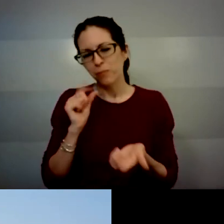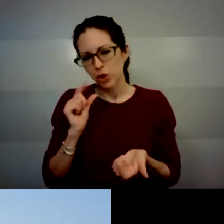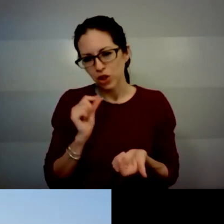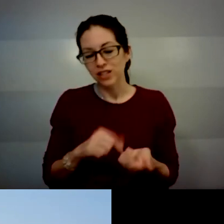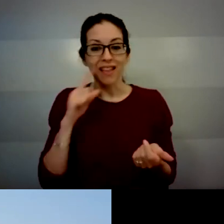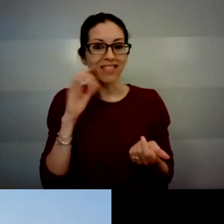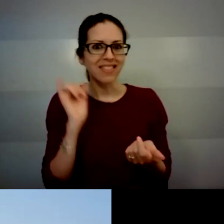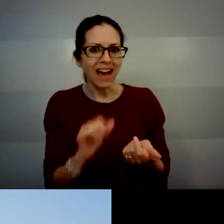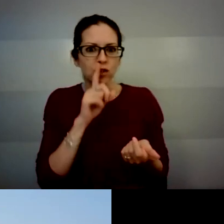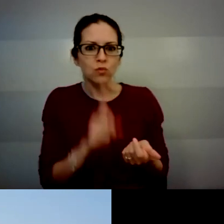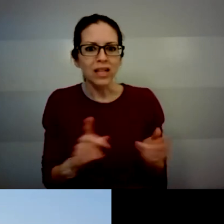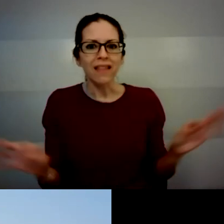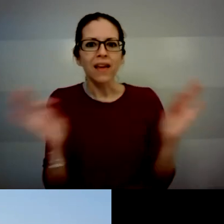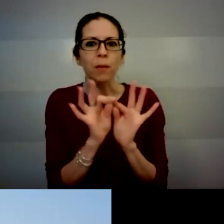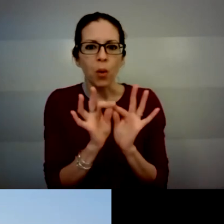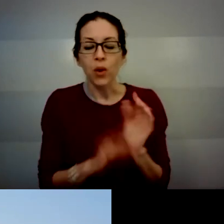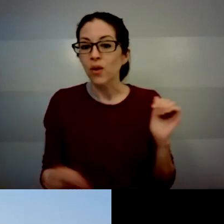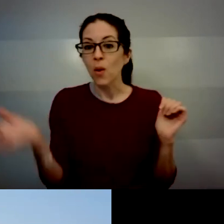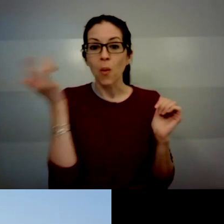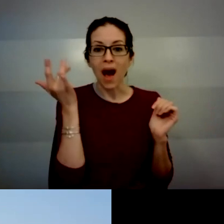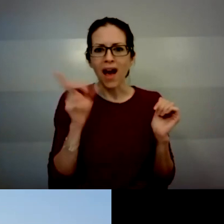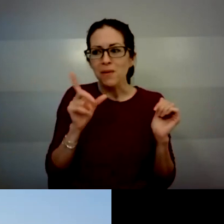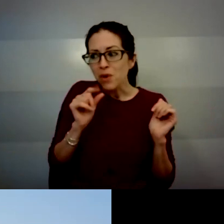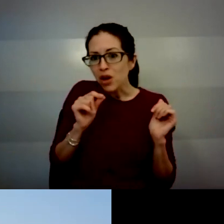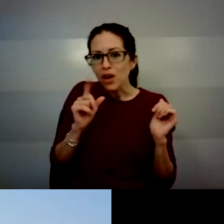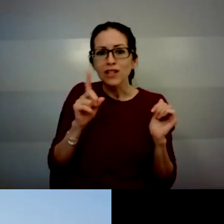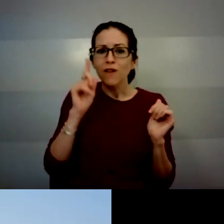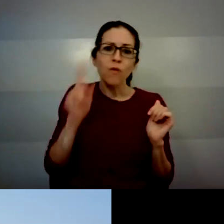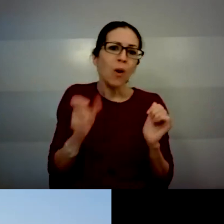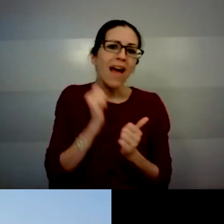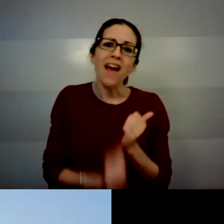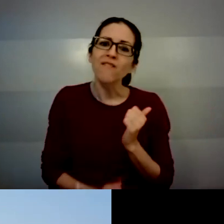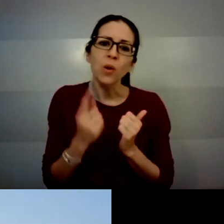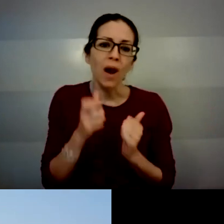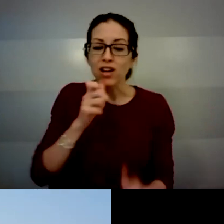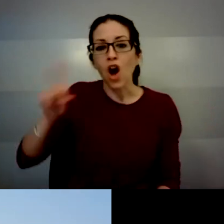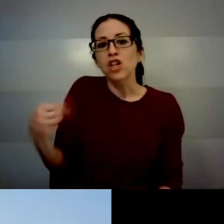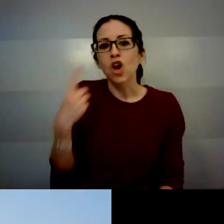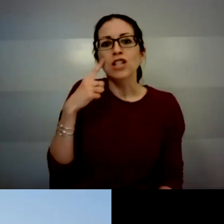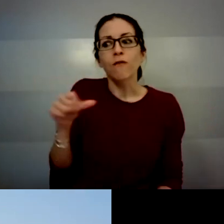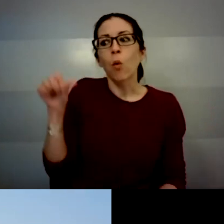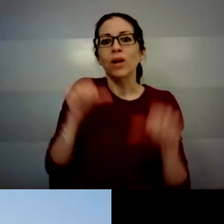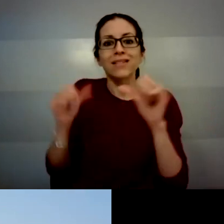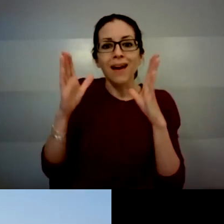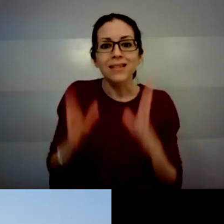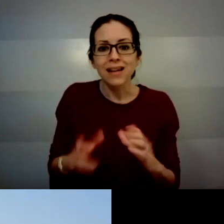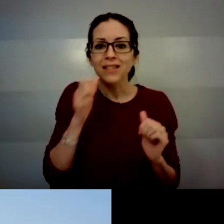really important because birds are for everybody. Birds are not just for scientists. Birds are not just in a zoo. They're not just